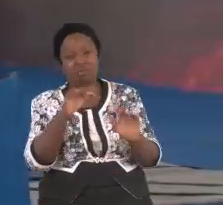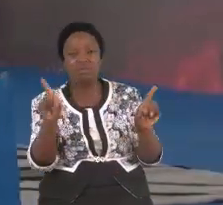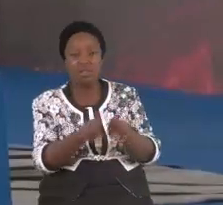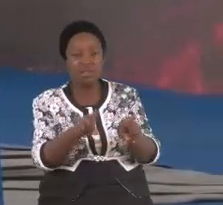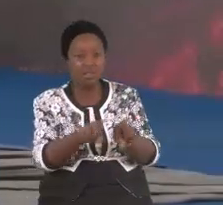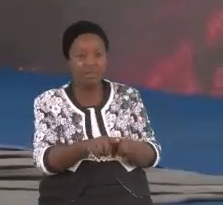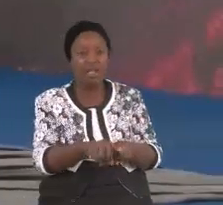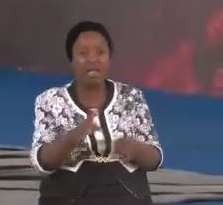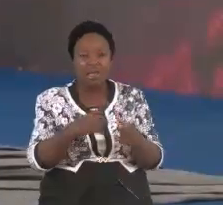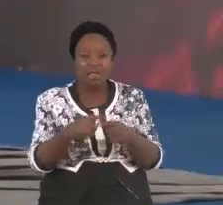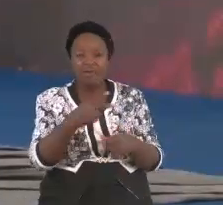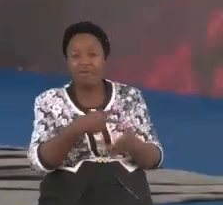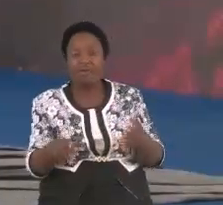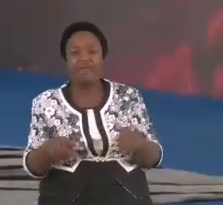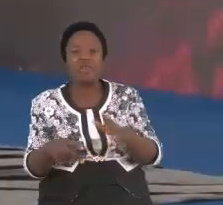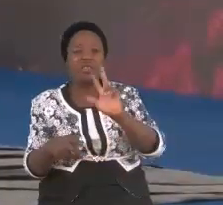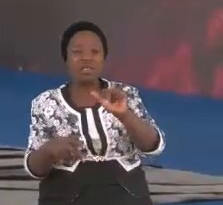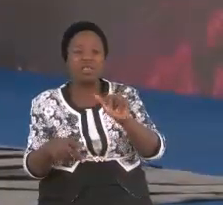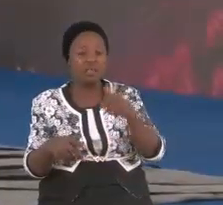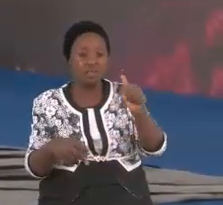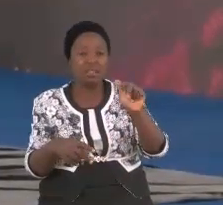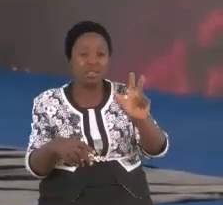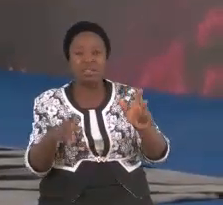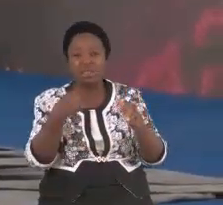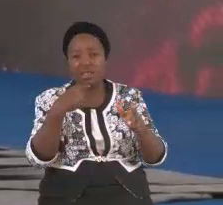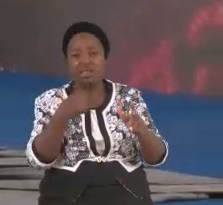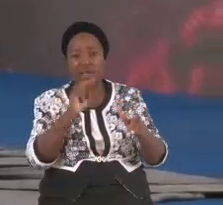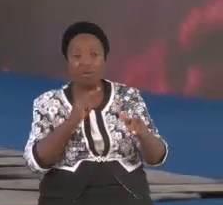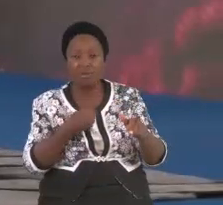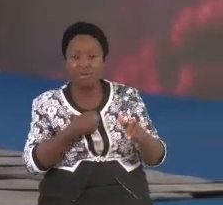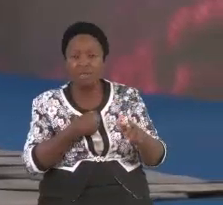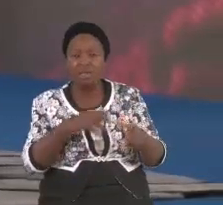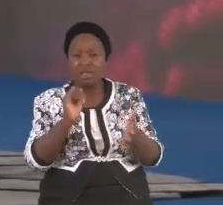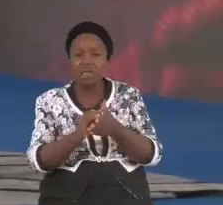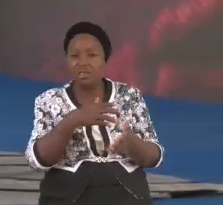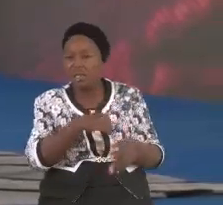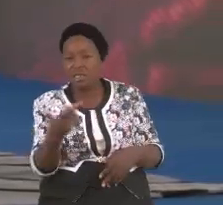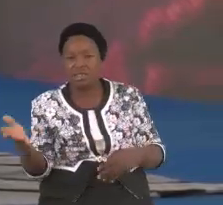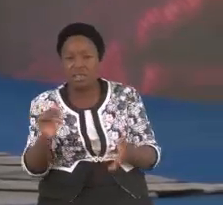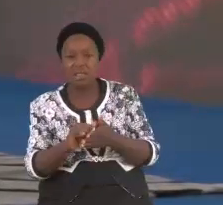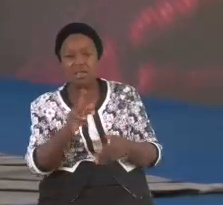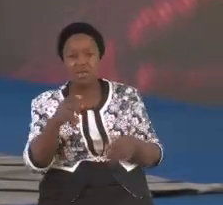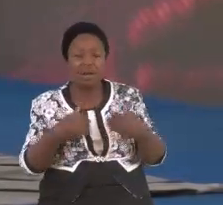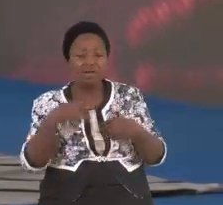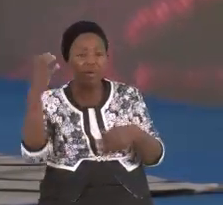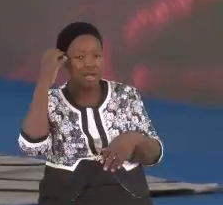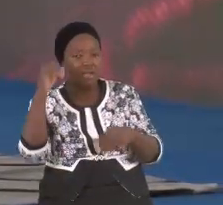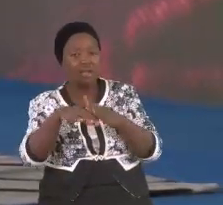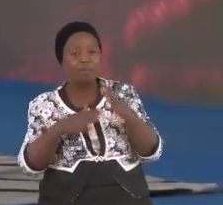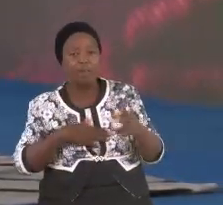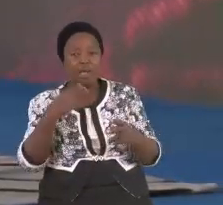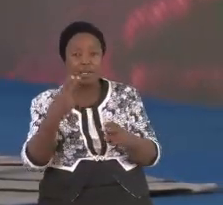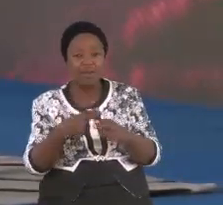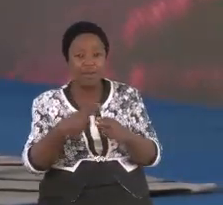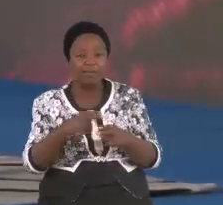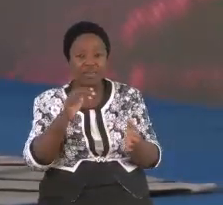and whatsoever ye shall ask in my name, that will I do, that the